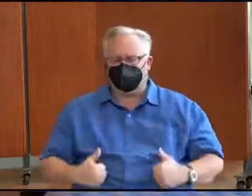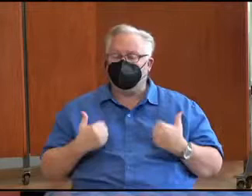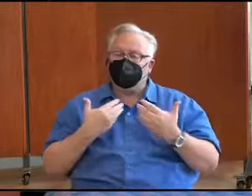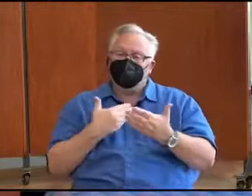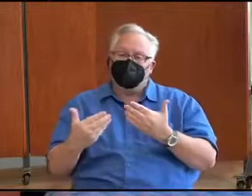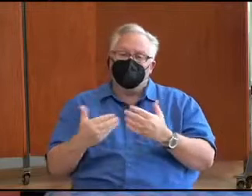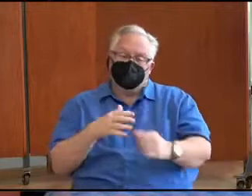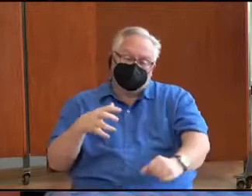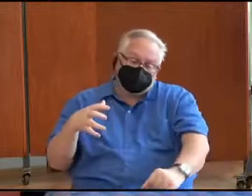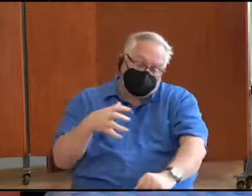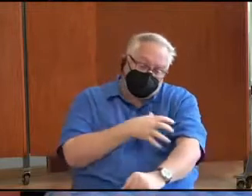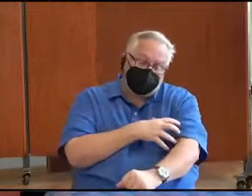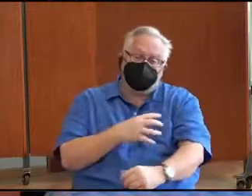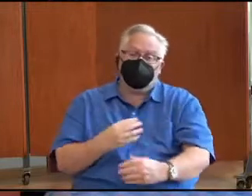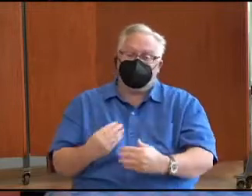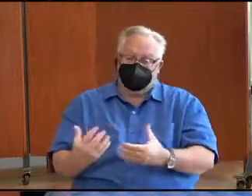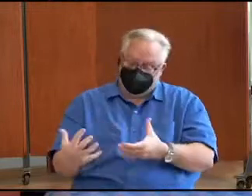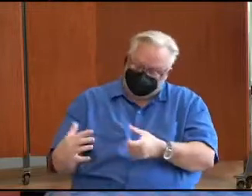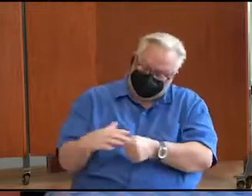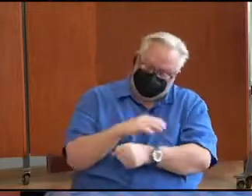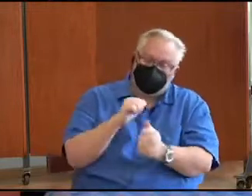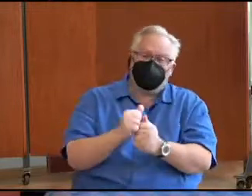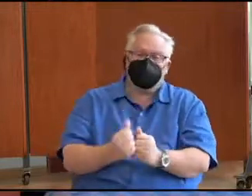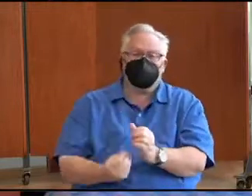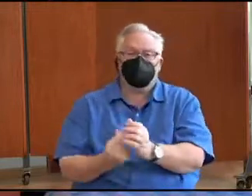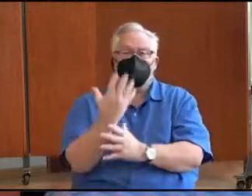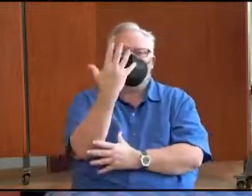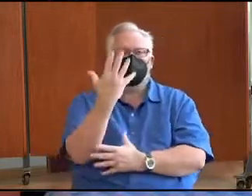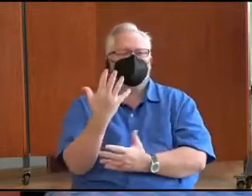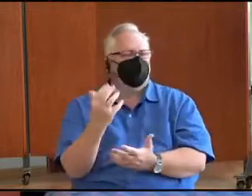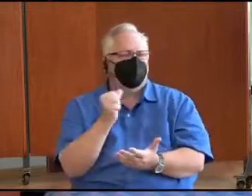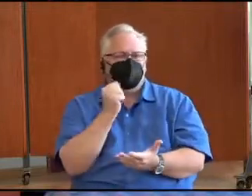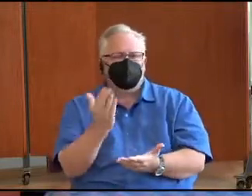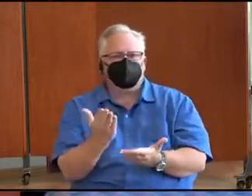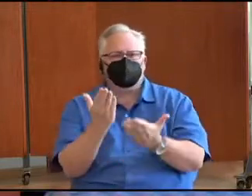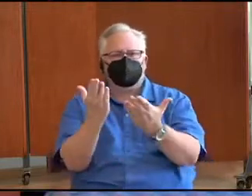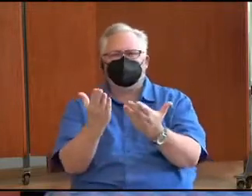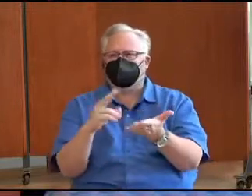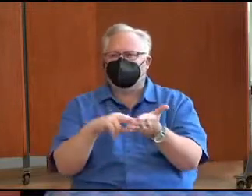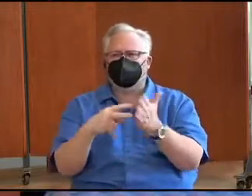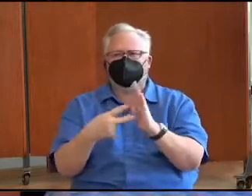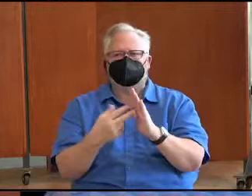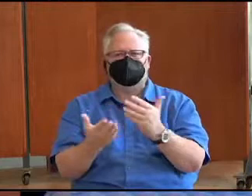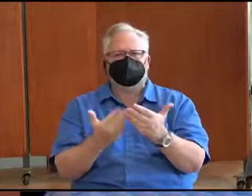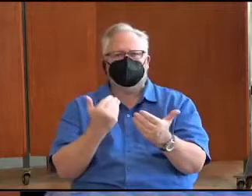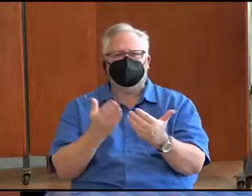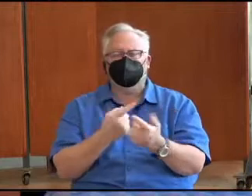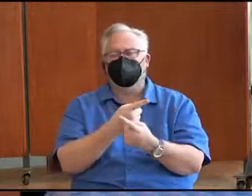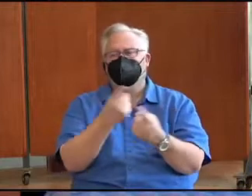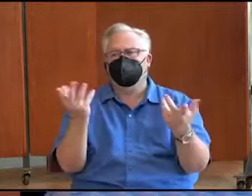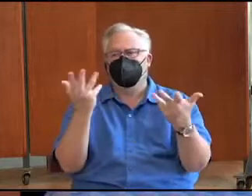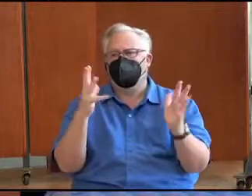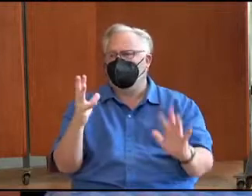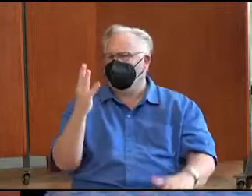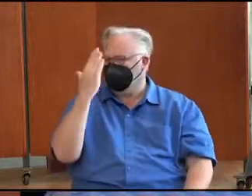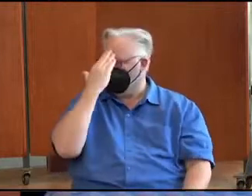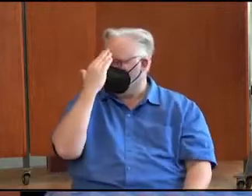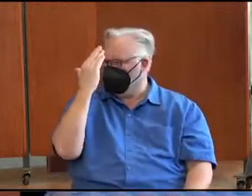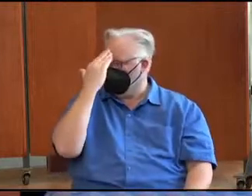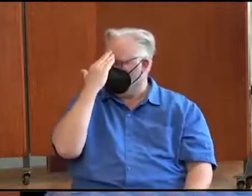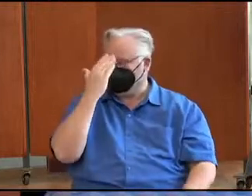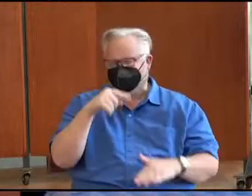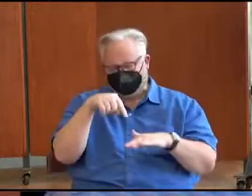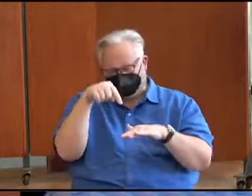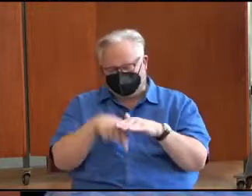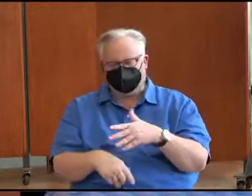and expansive as these times are, I don't mean to suggest that they are easy, as you all know deeply